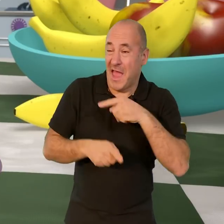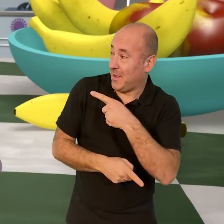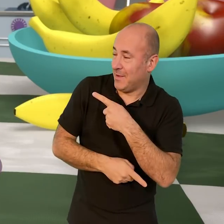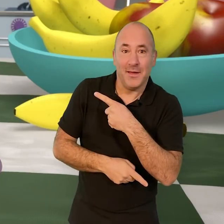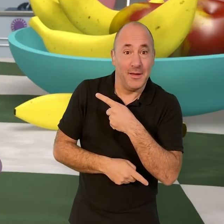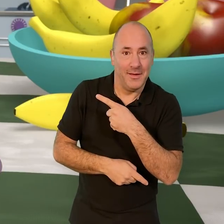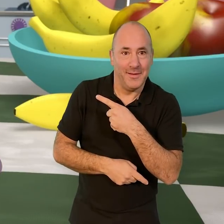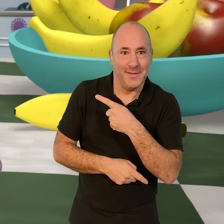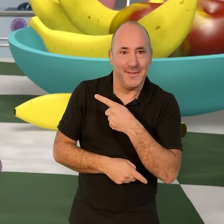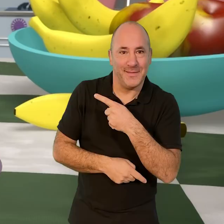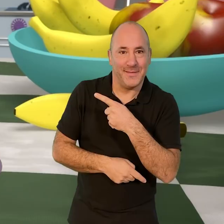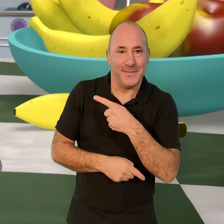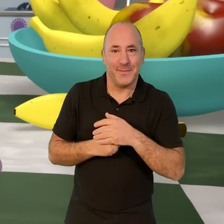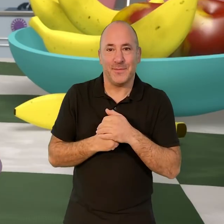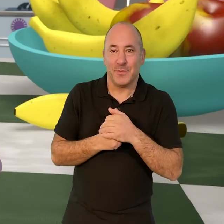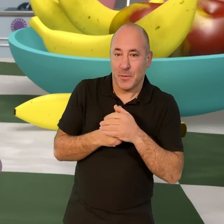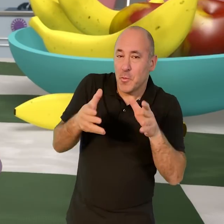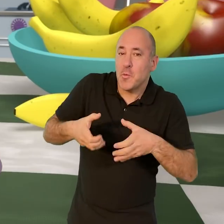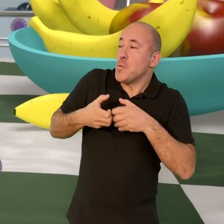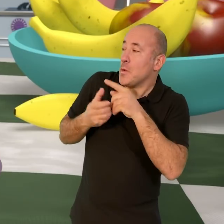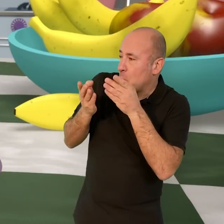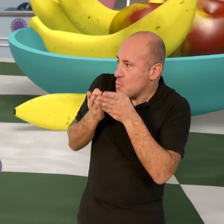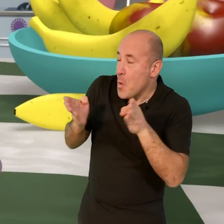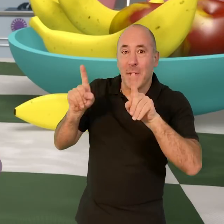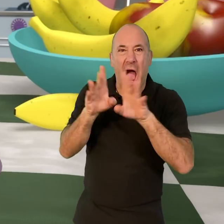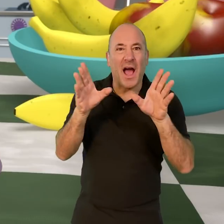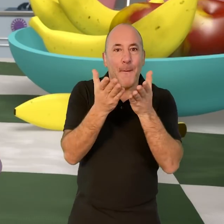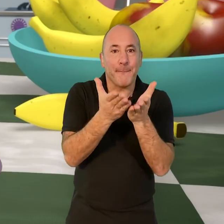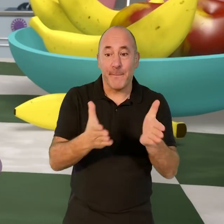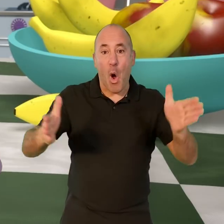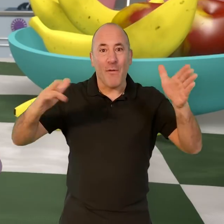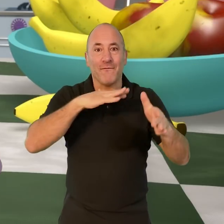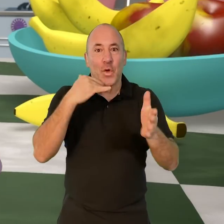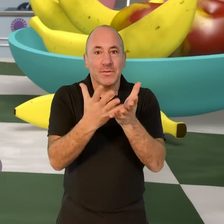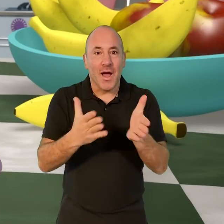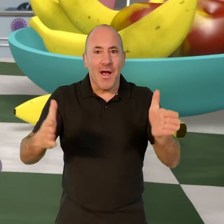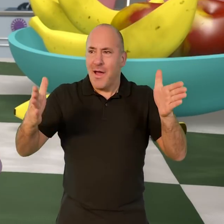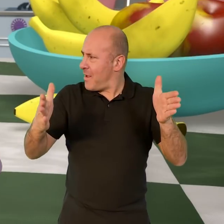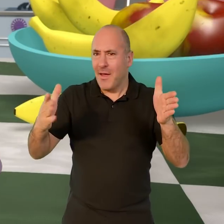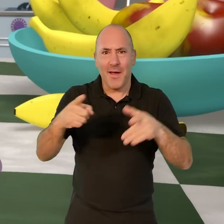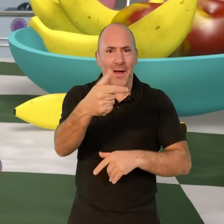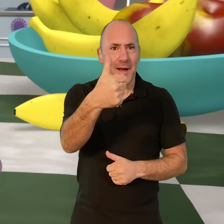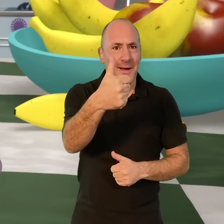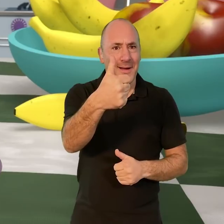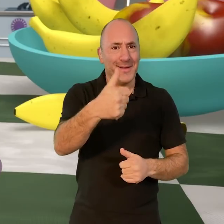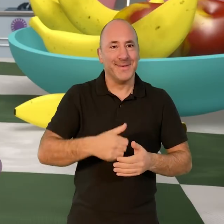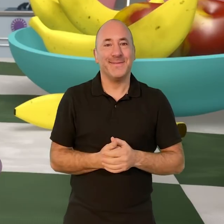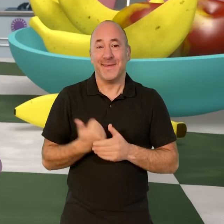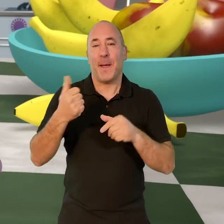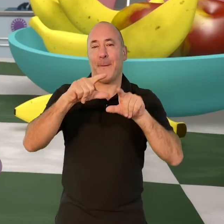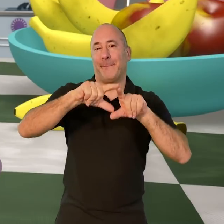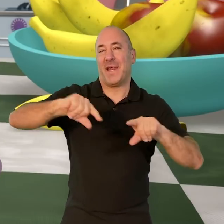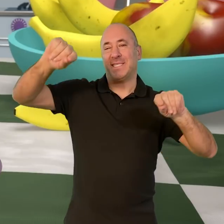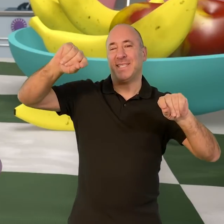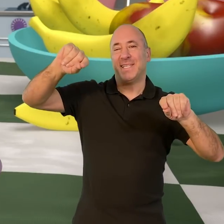catch your feet. Then lift yourself up, making yourself into a bowl shape. Well done, everyone.